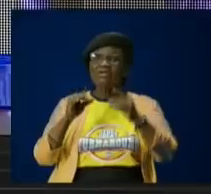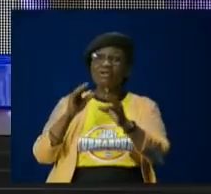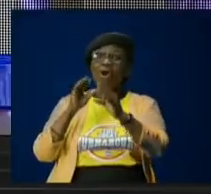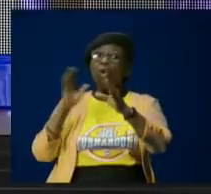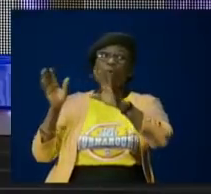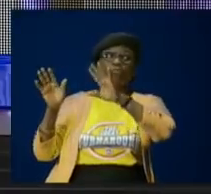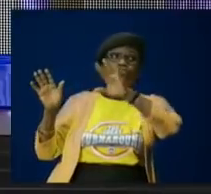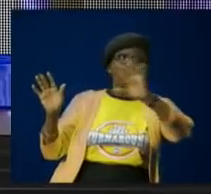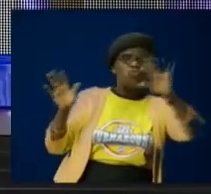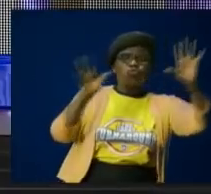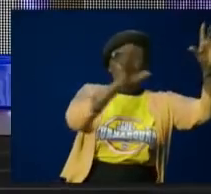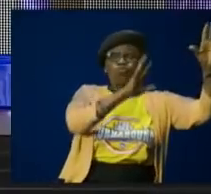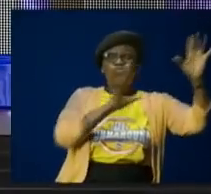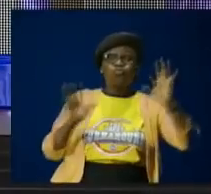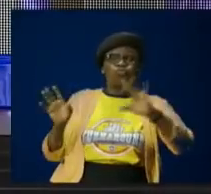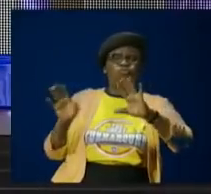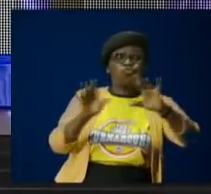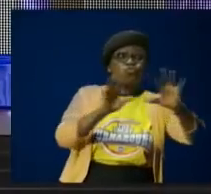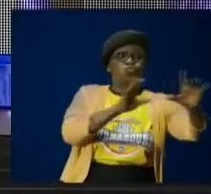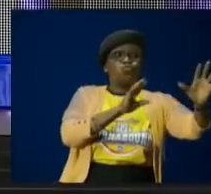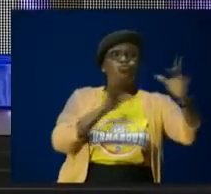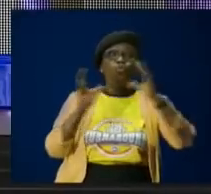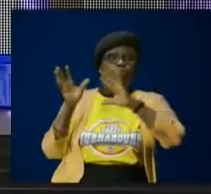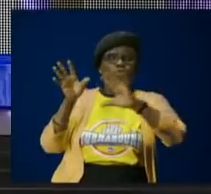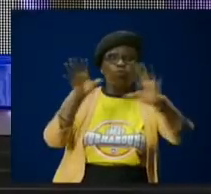East wind blew